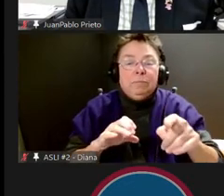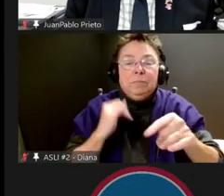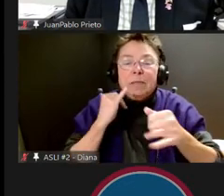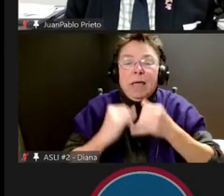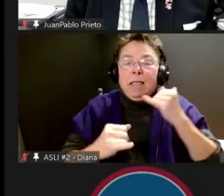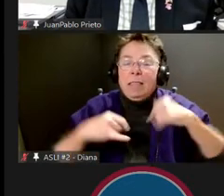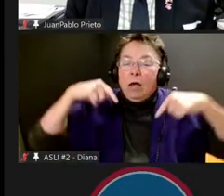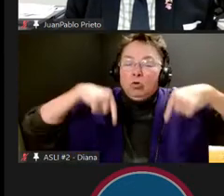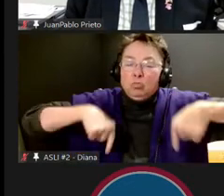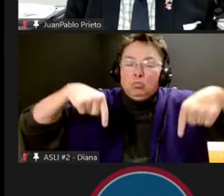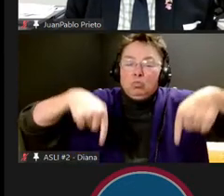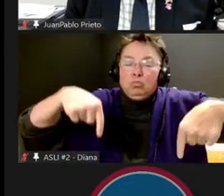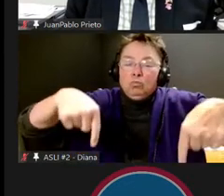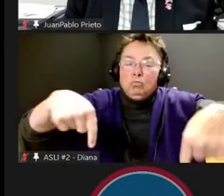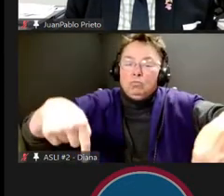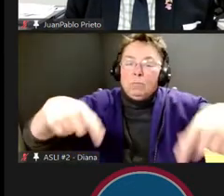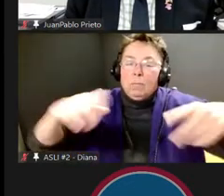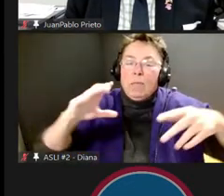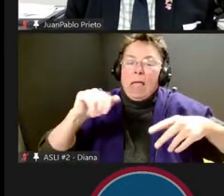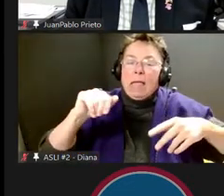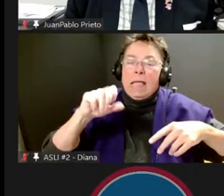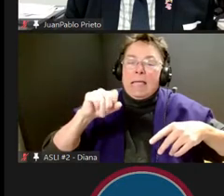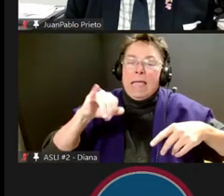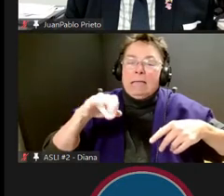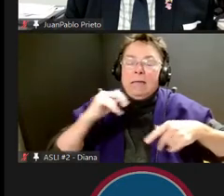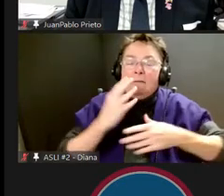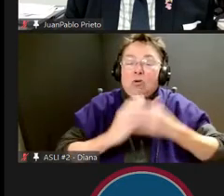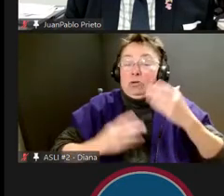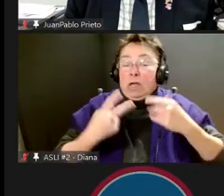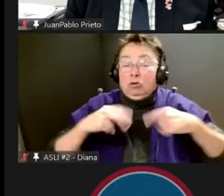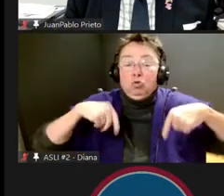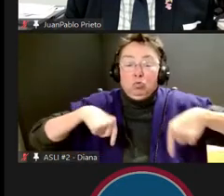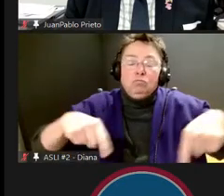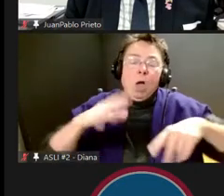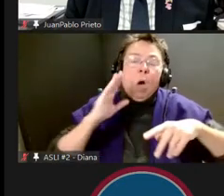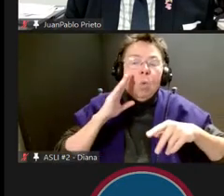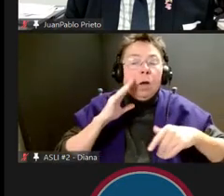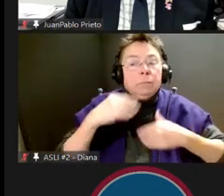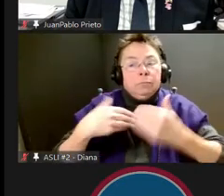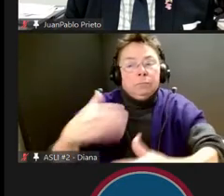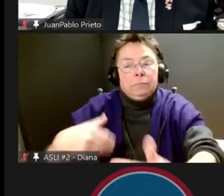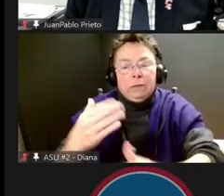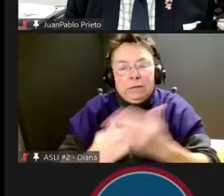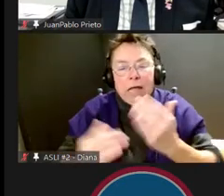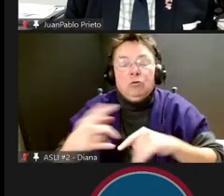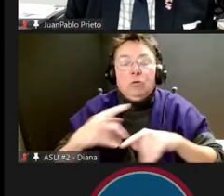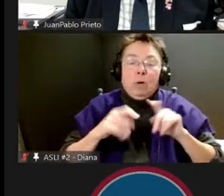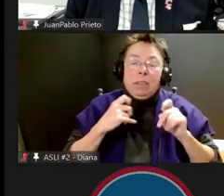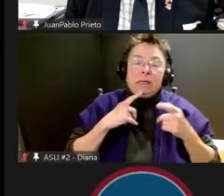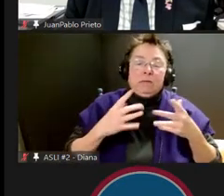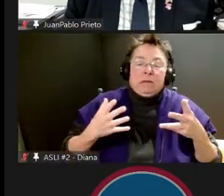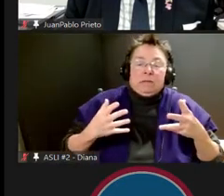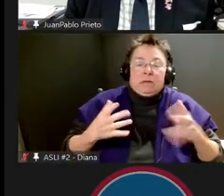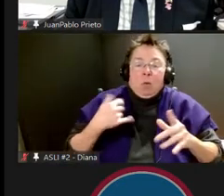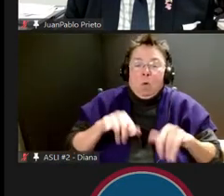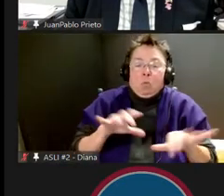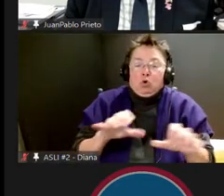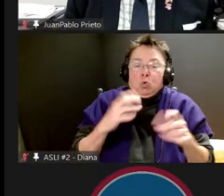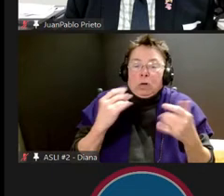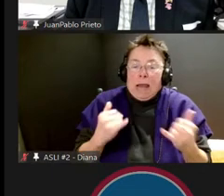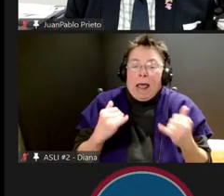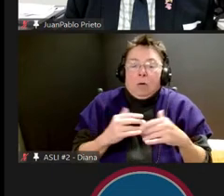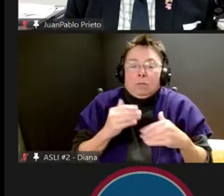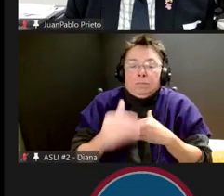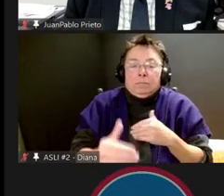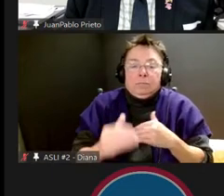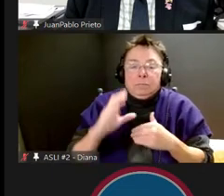drilled caisson cages for stage two. There'll be more as we move into stage three, but this finishes off the leg that we're currently on. Here's that cage